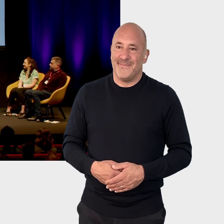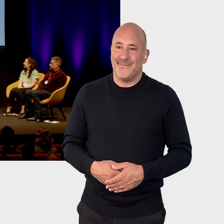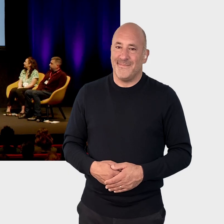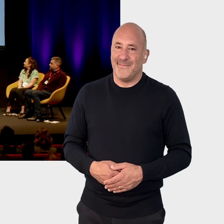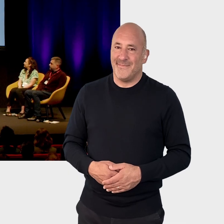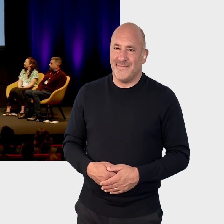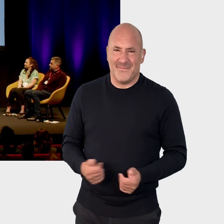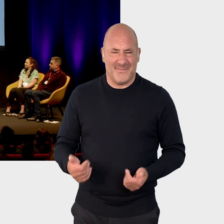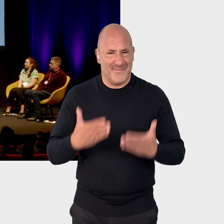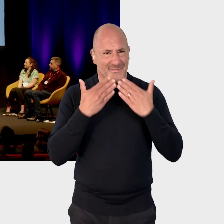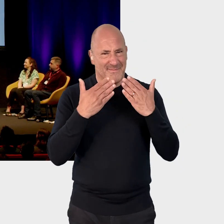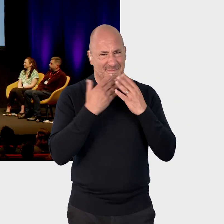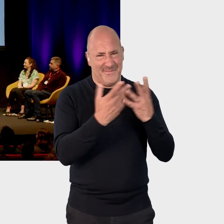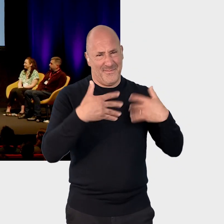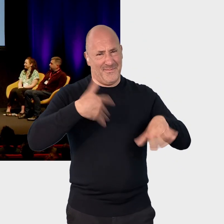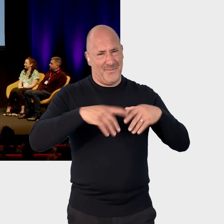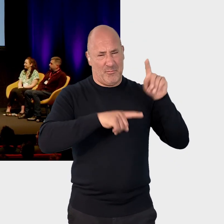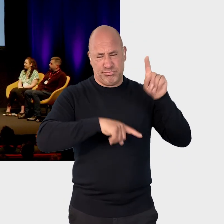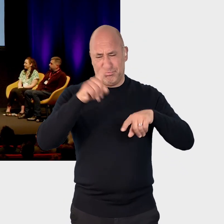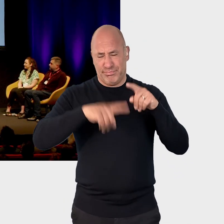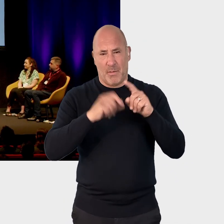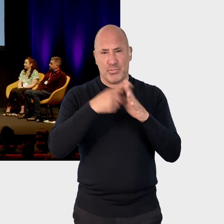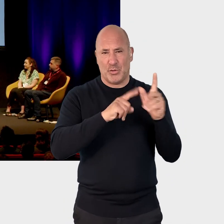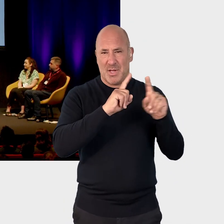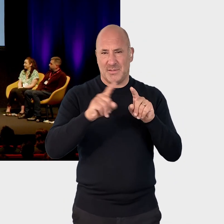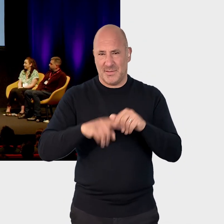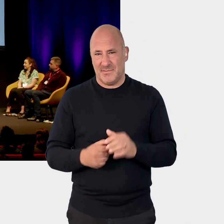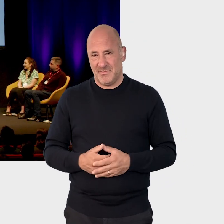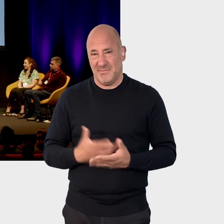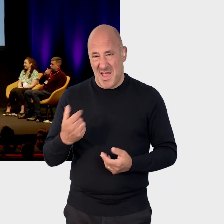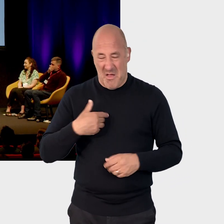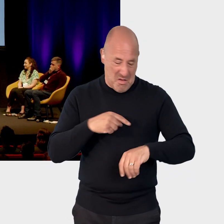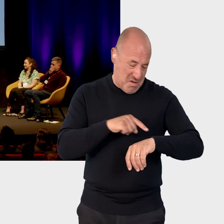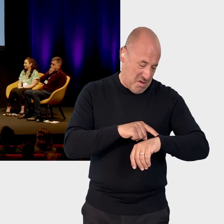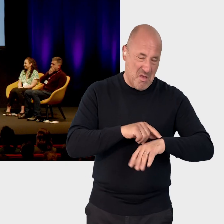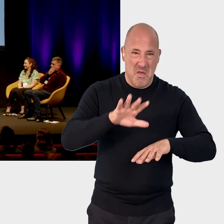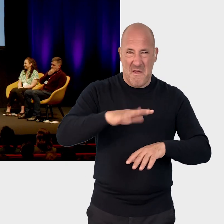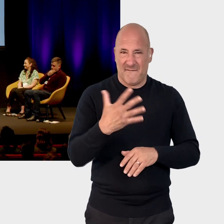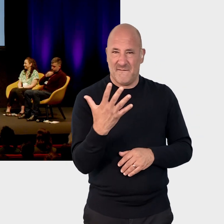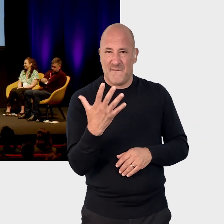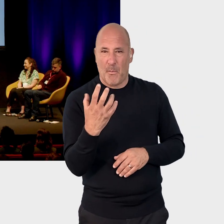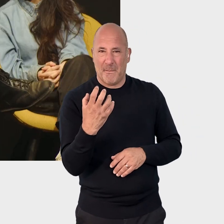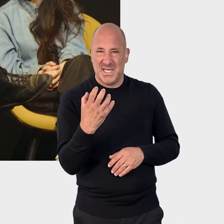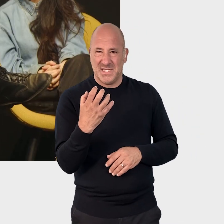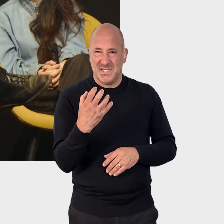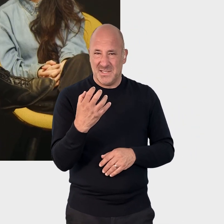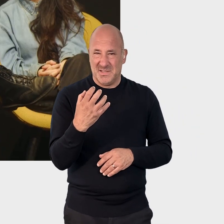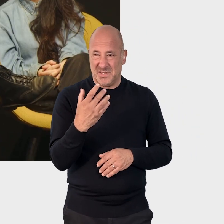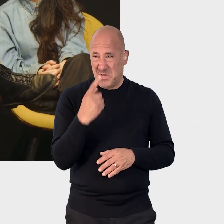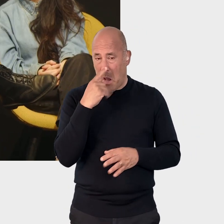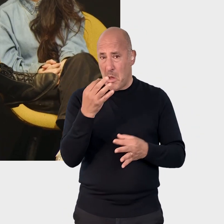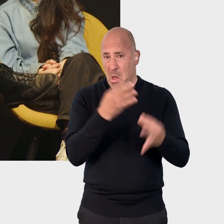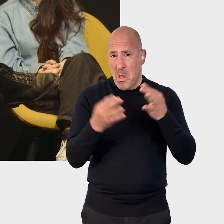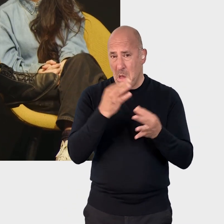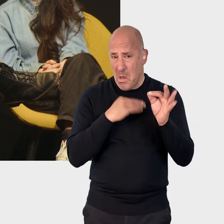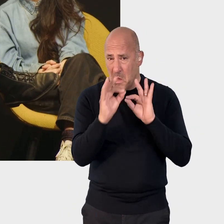Thank you so much to all the panel. Just like such a extraordinary, varied and dynamic kind of set of projects. We've got about 5